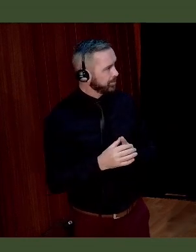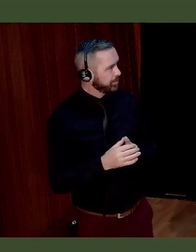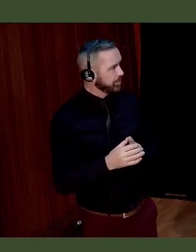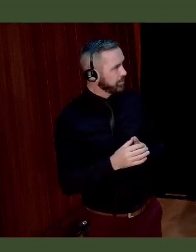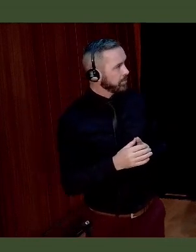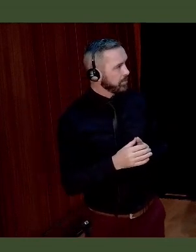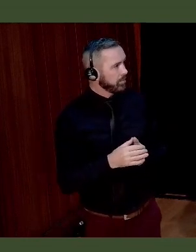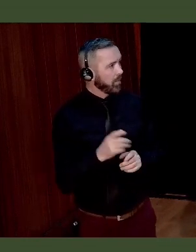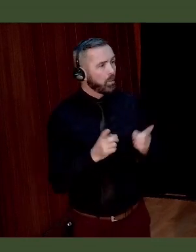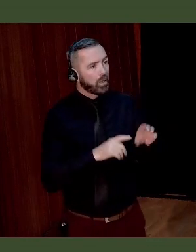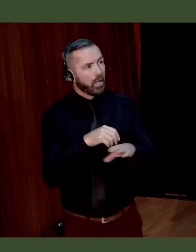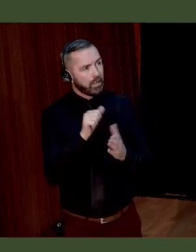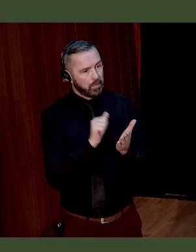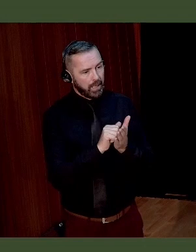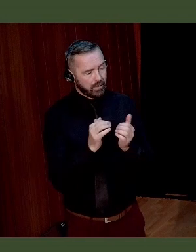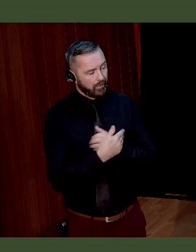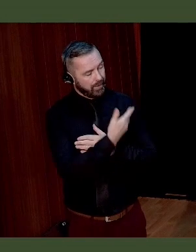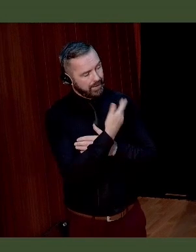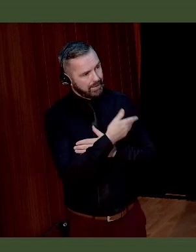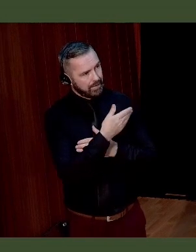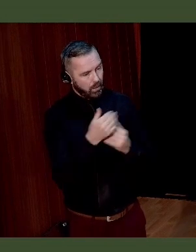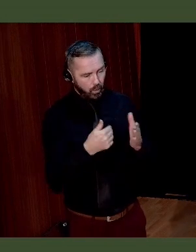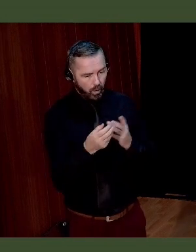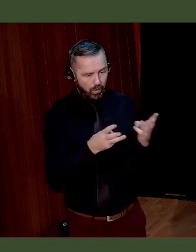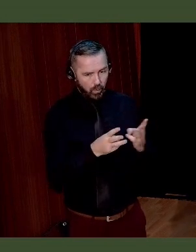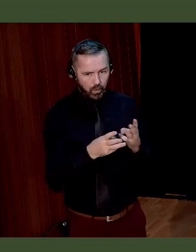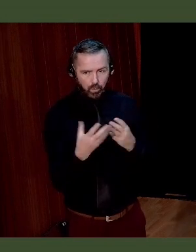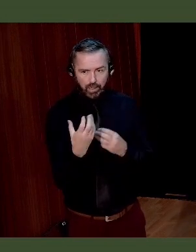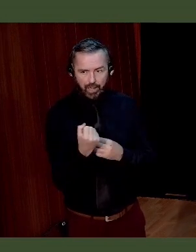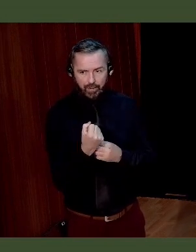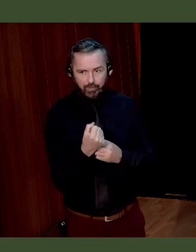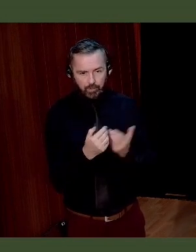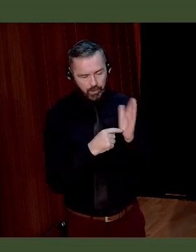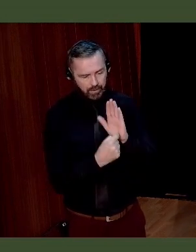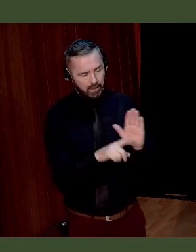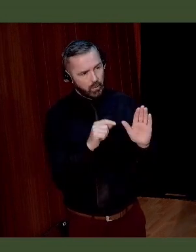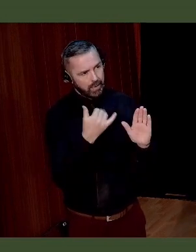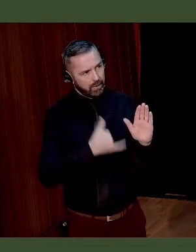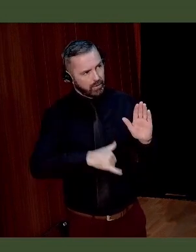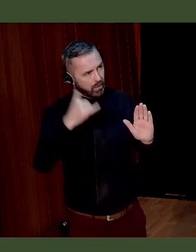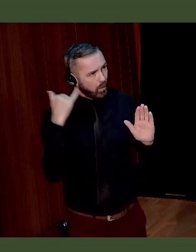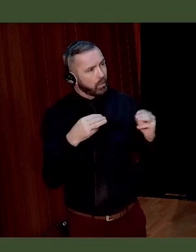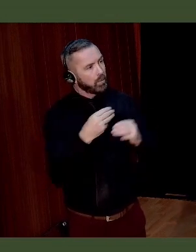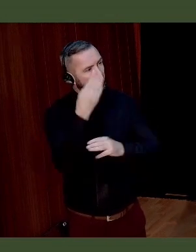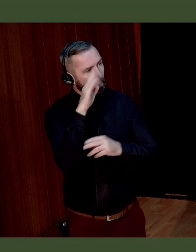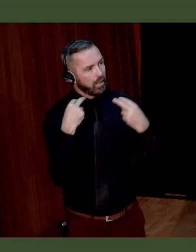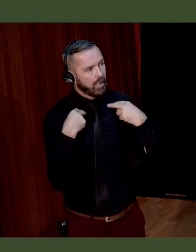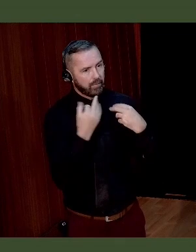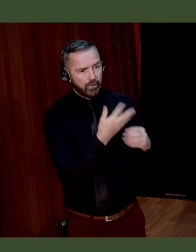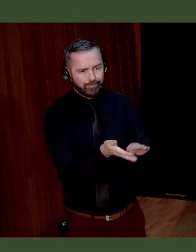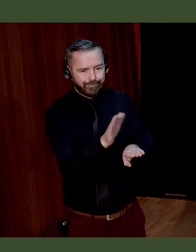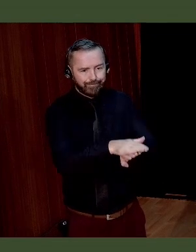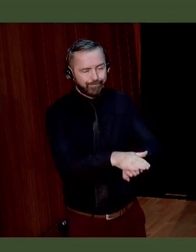On the pages of this, what is the work that we have that was put before 20 years ago to protect the Irish language from